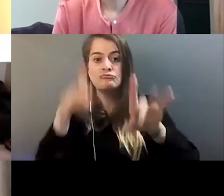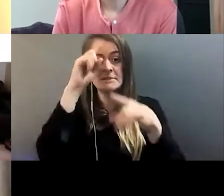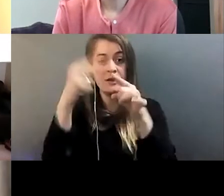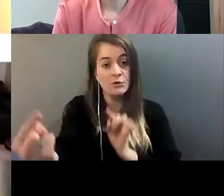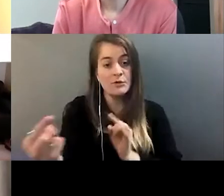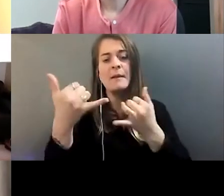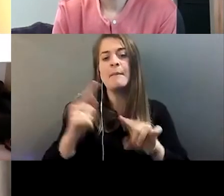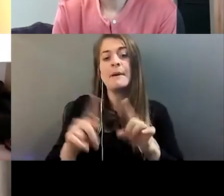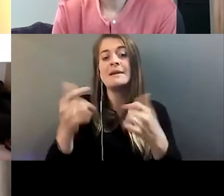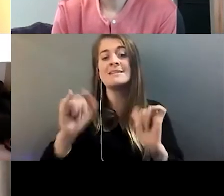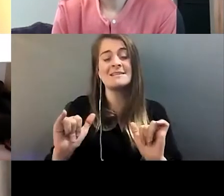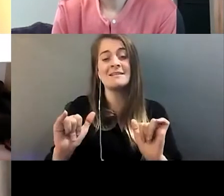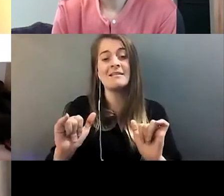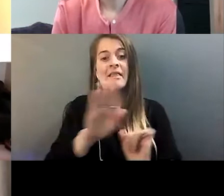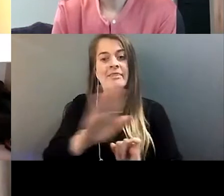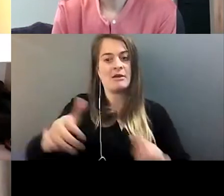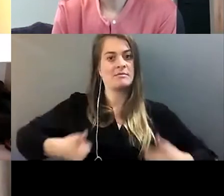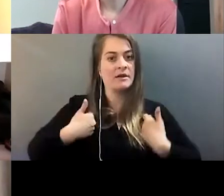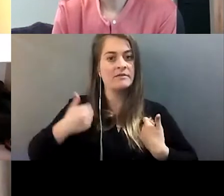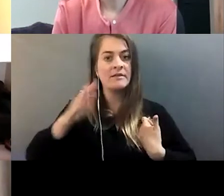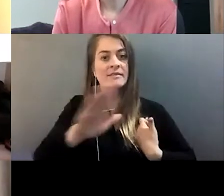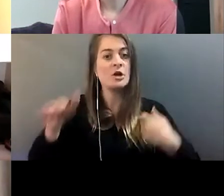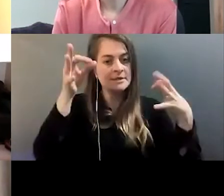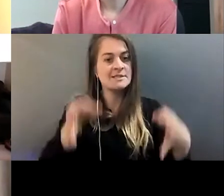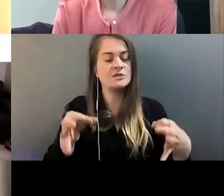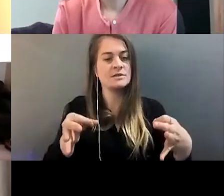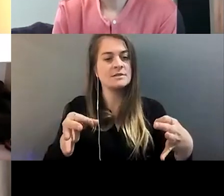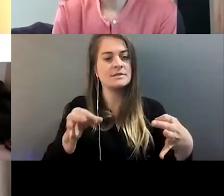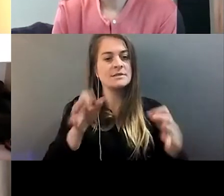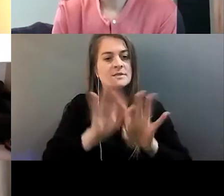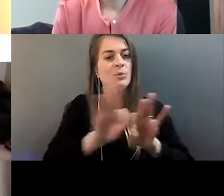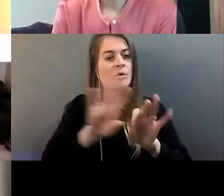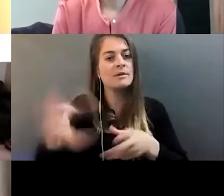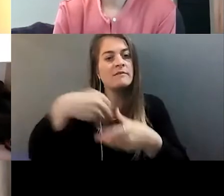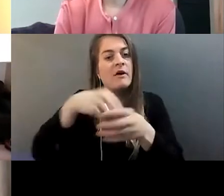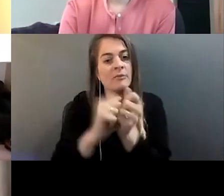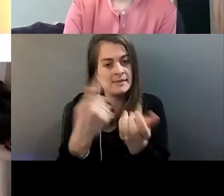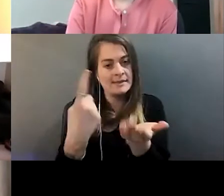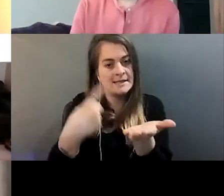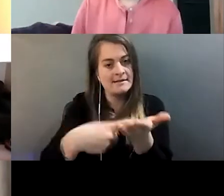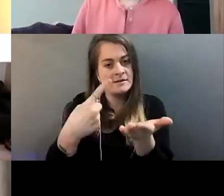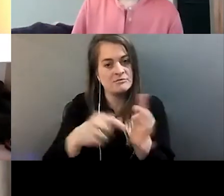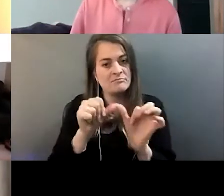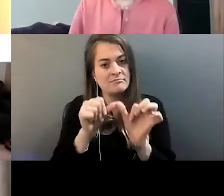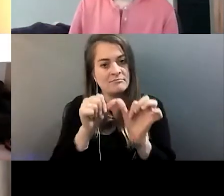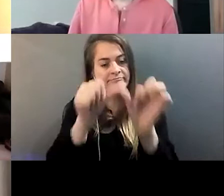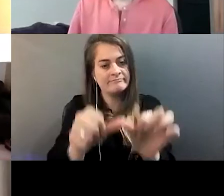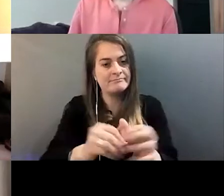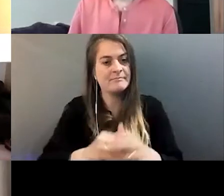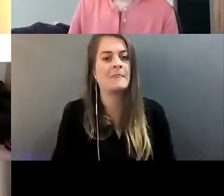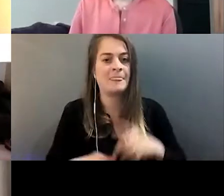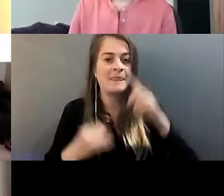but it's their life, it's their choice. And until you live